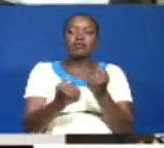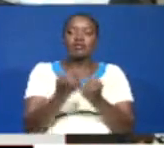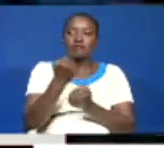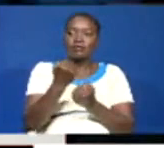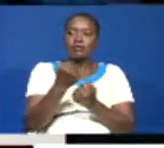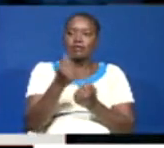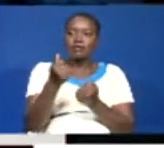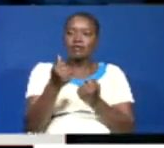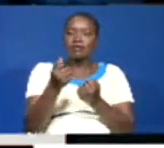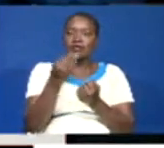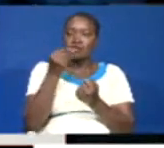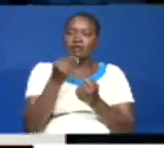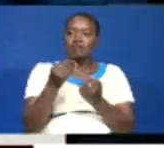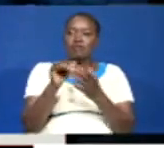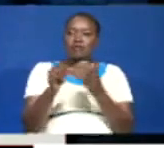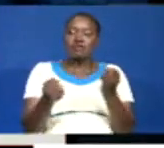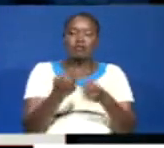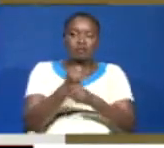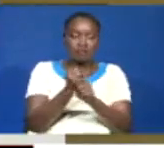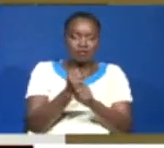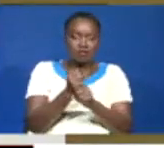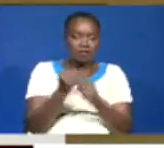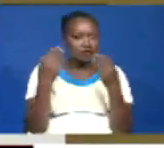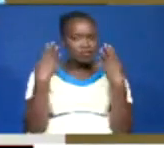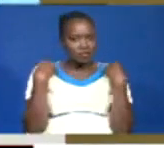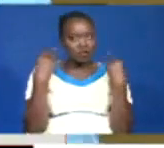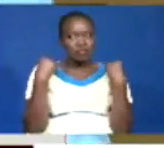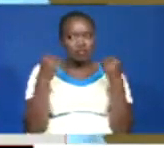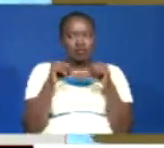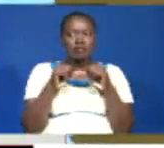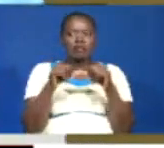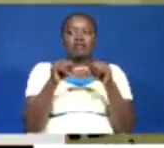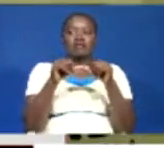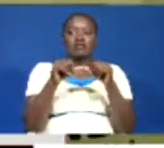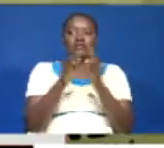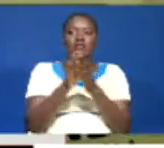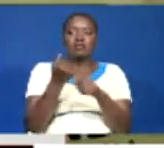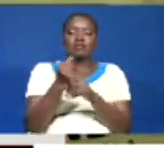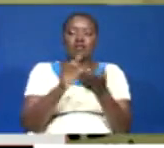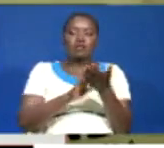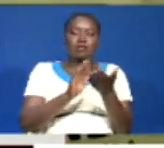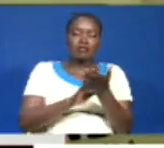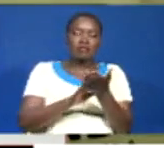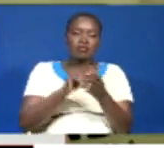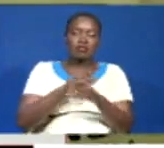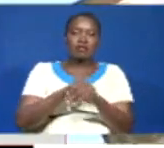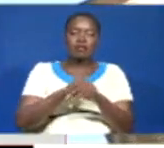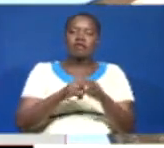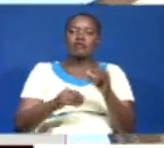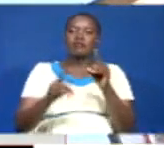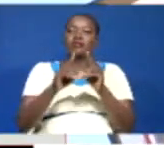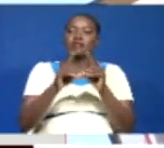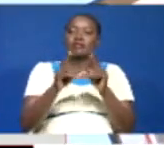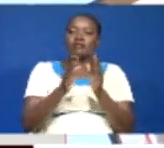food source which can be produced more practically and sustainably. He made the remarks during a symposium on